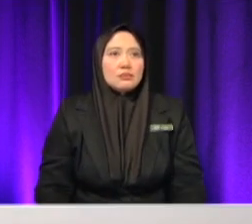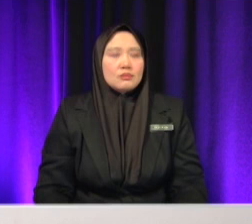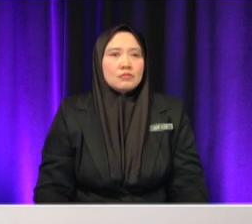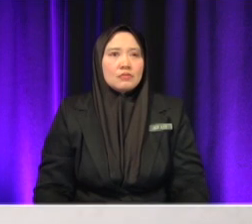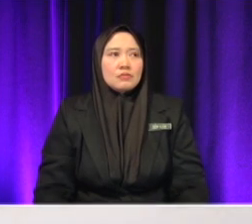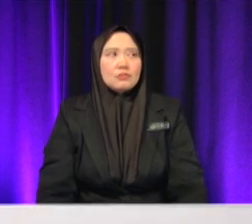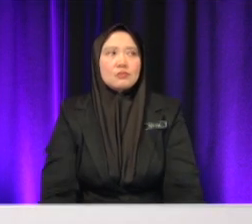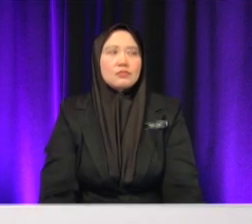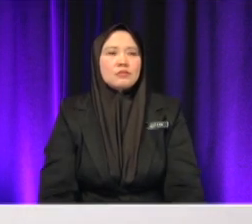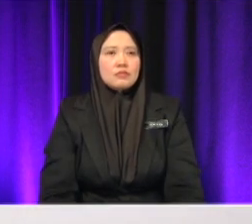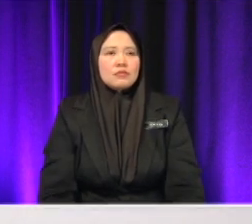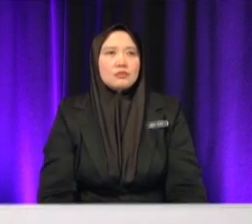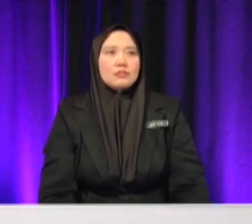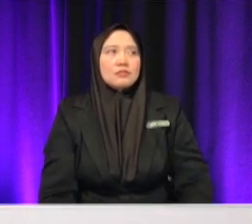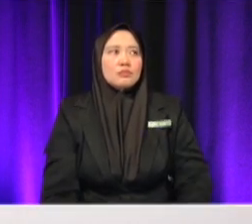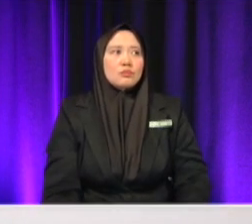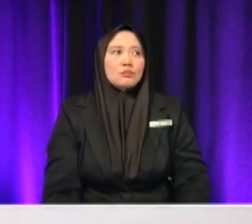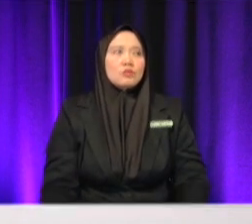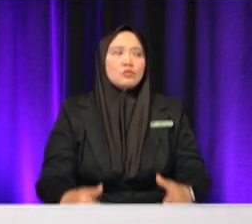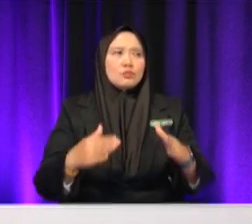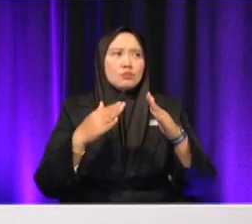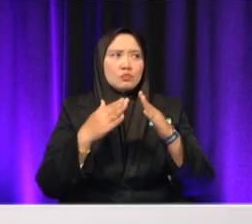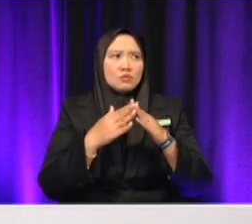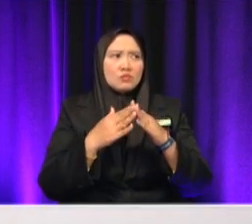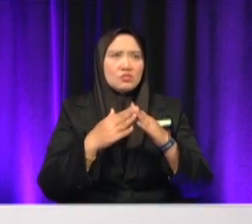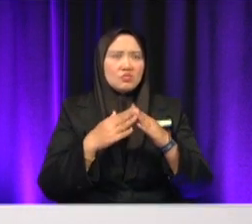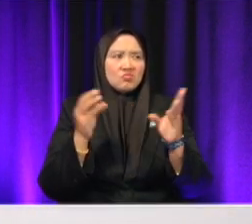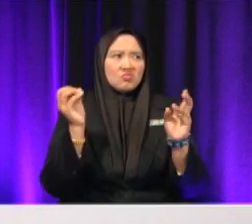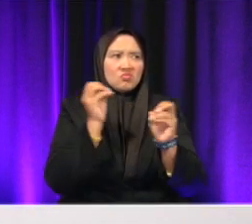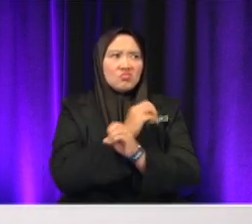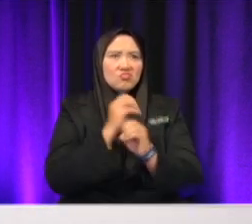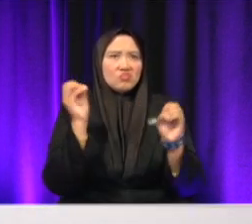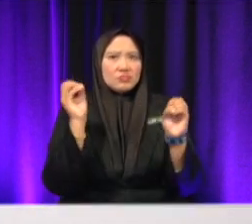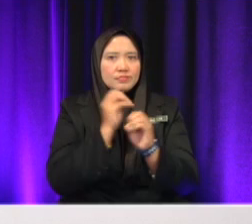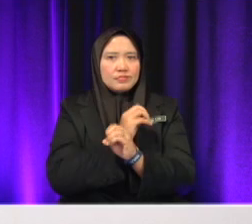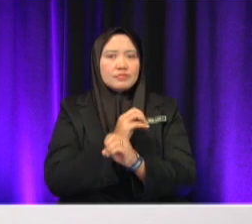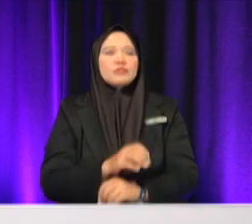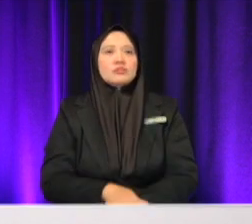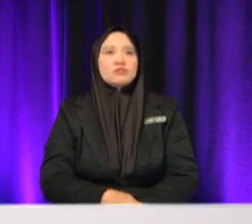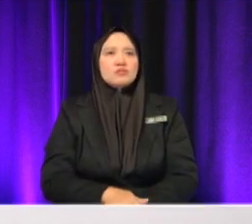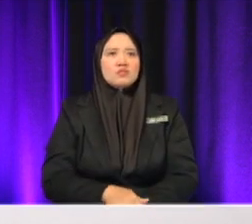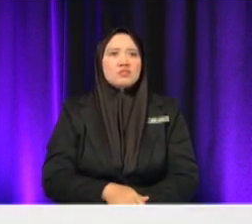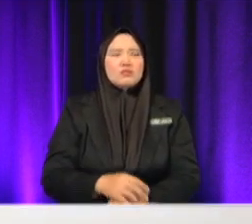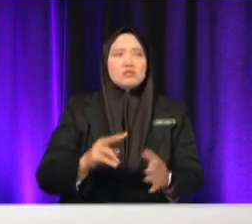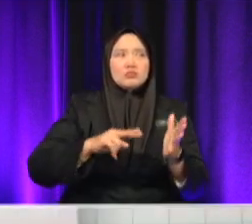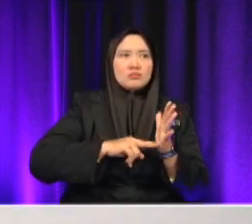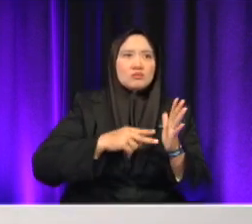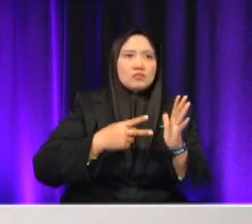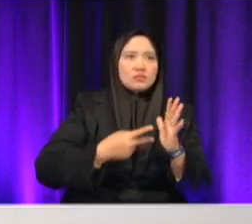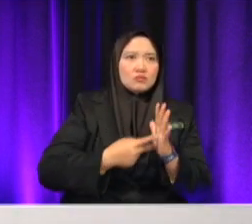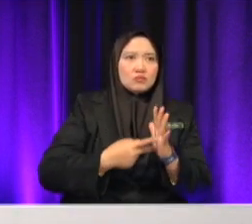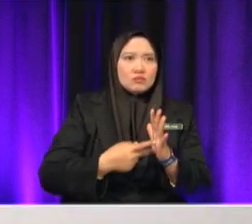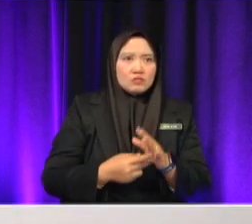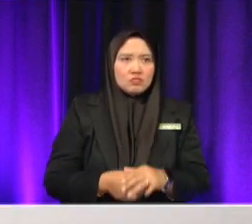It's homelessness. So what's the meaning of homelessness? So homelessness means a state